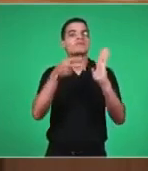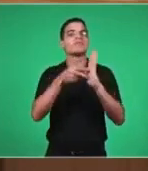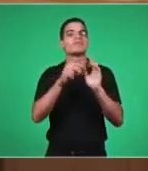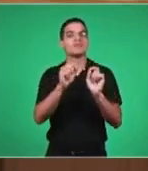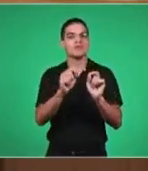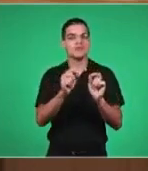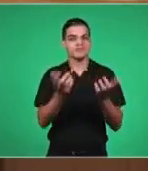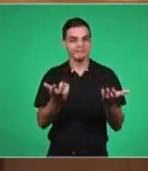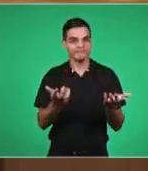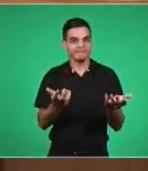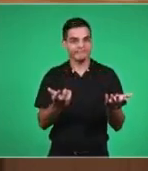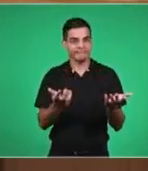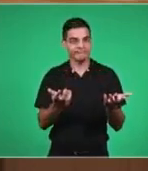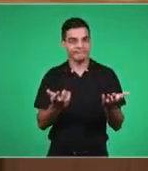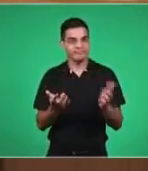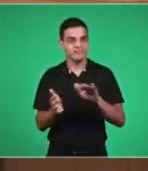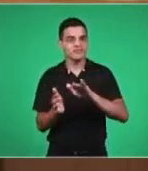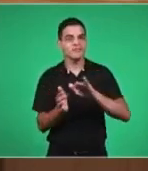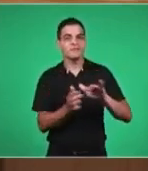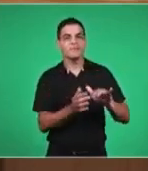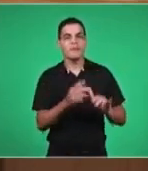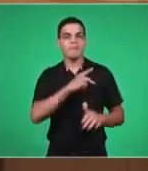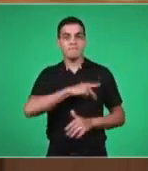to be receiving eternity.